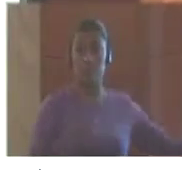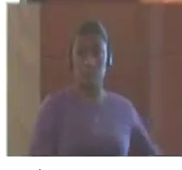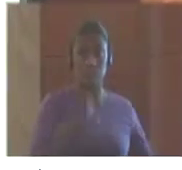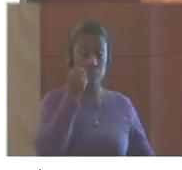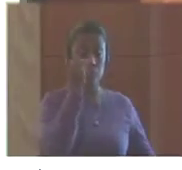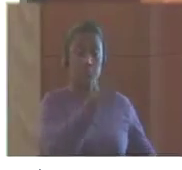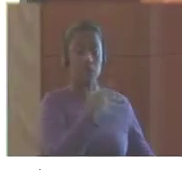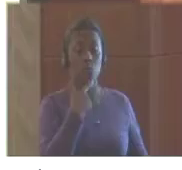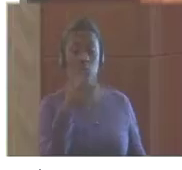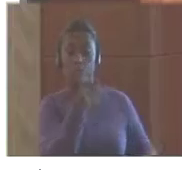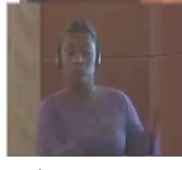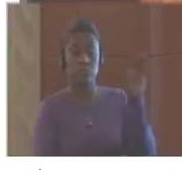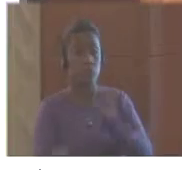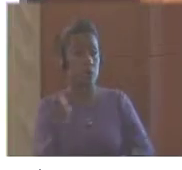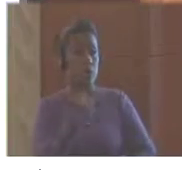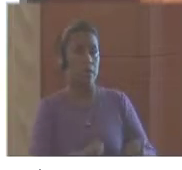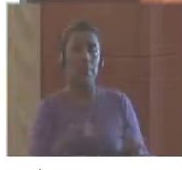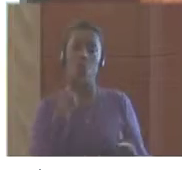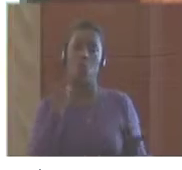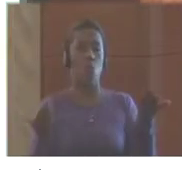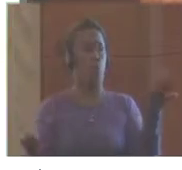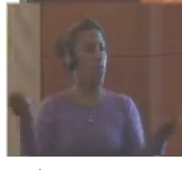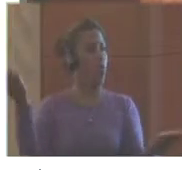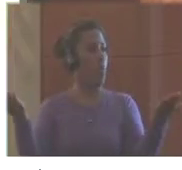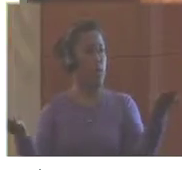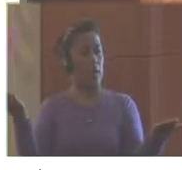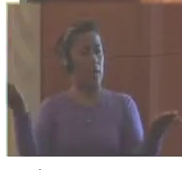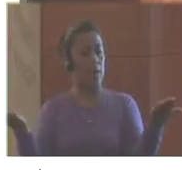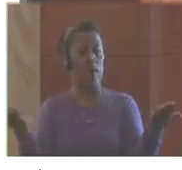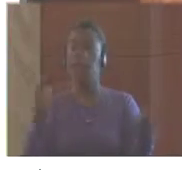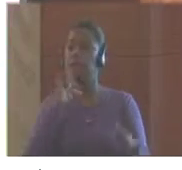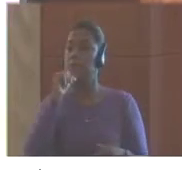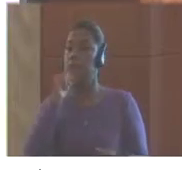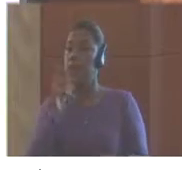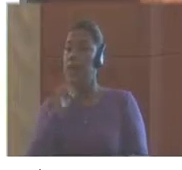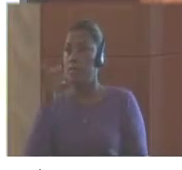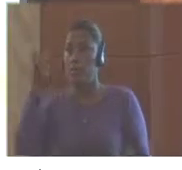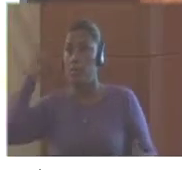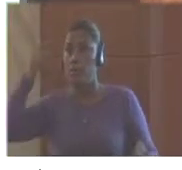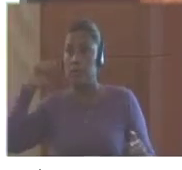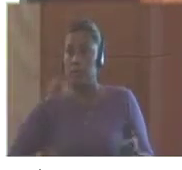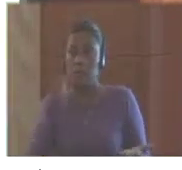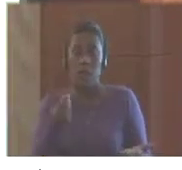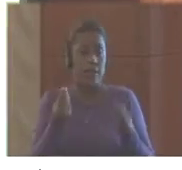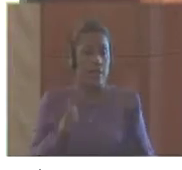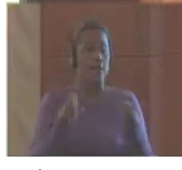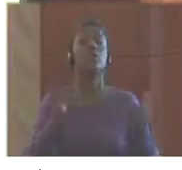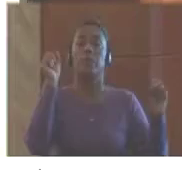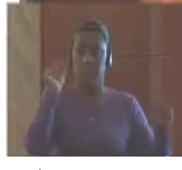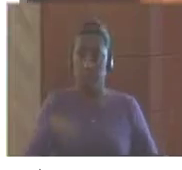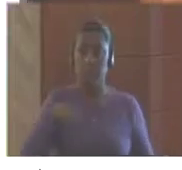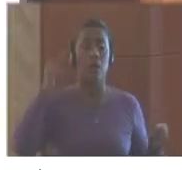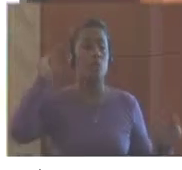here we have on the screen, we could analyze what would have happened if the policy had not been in place.